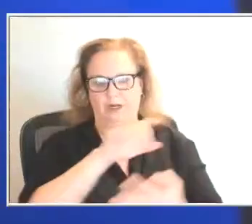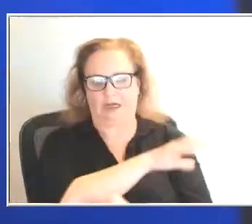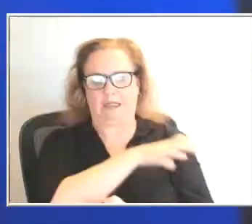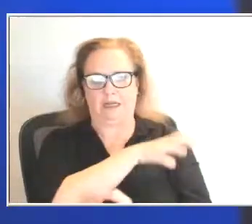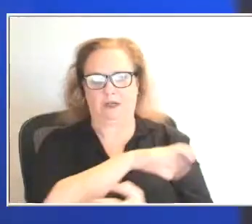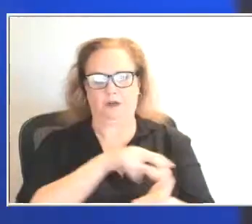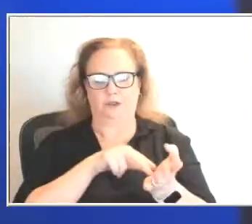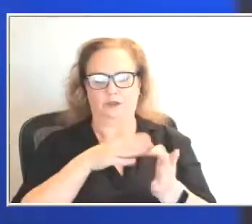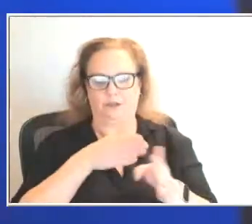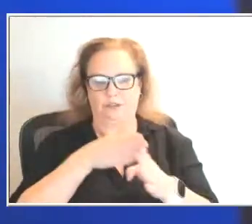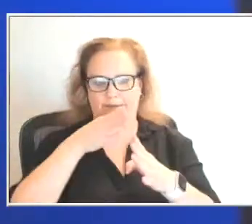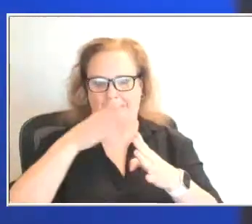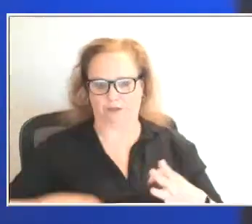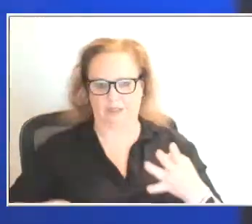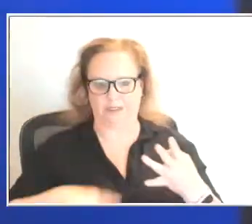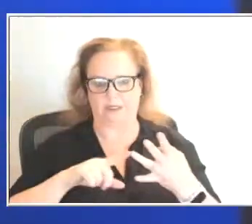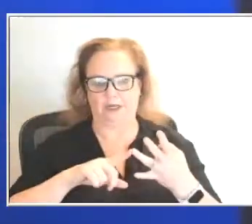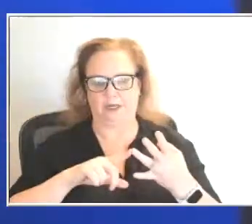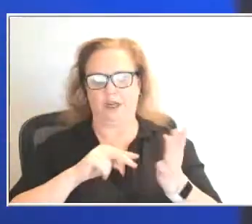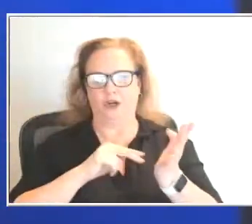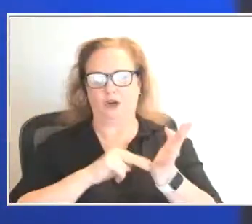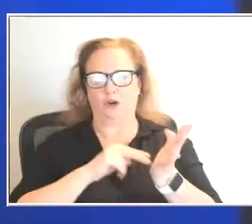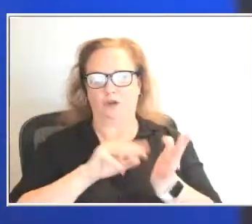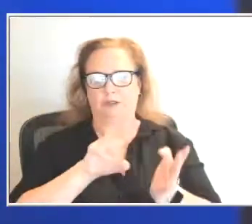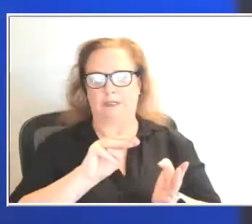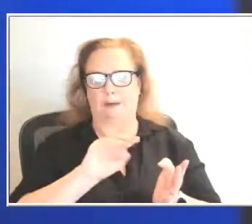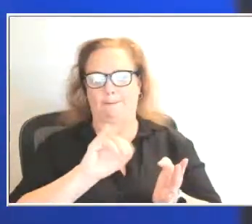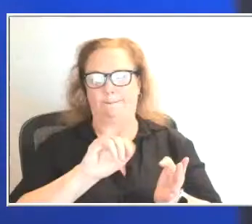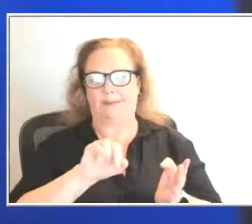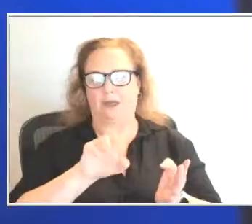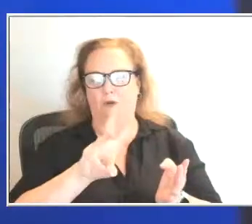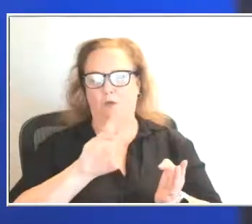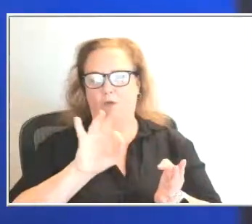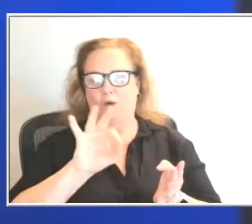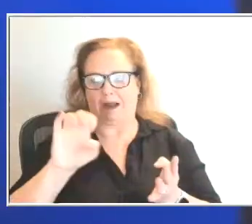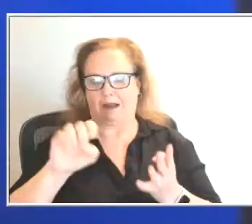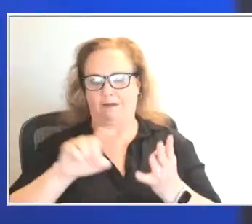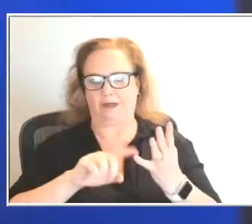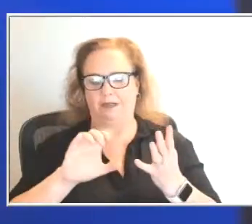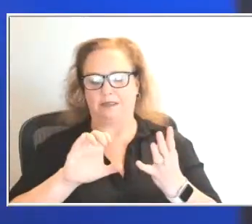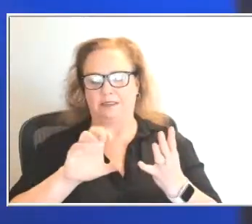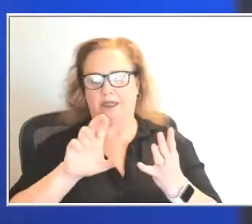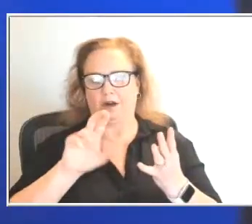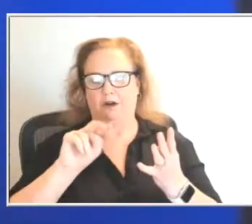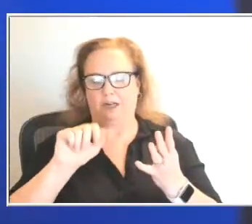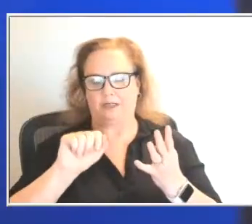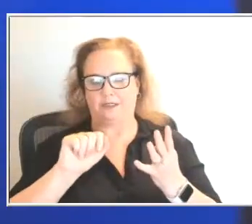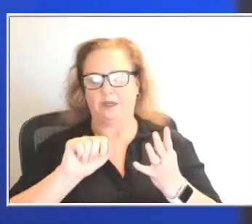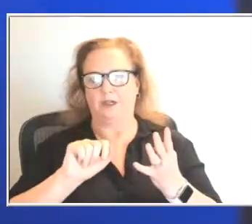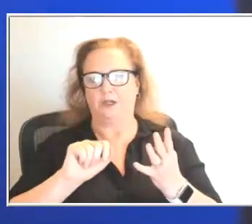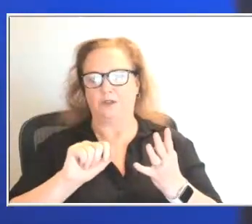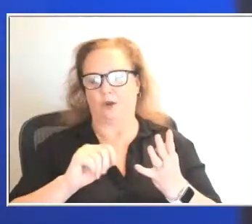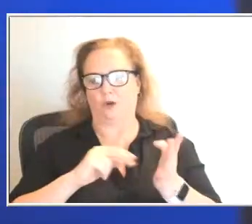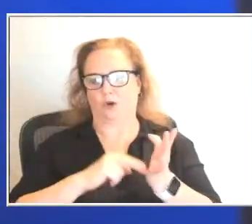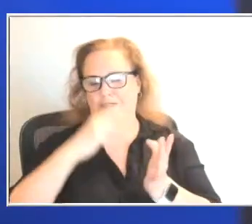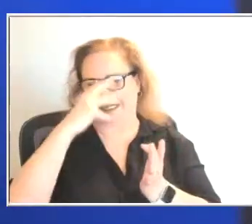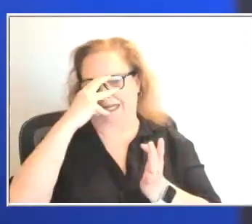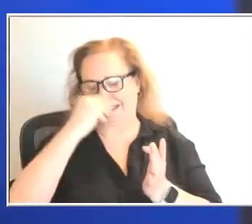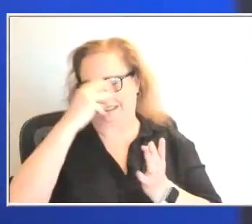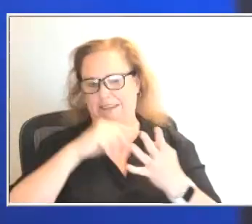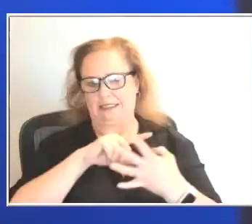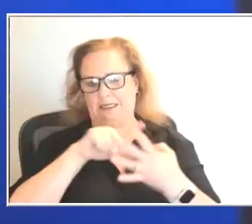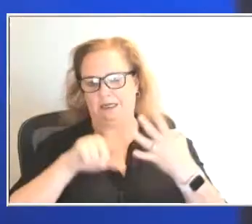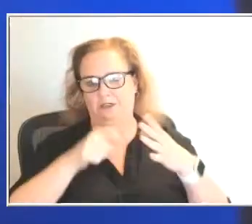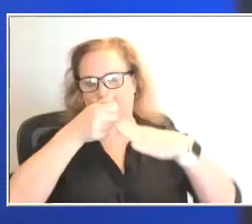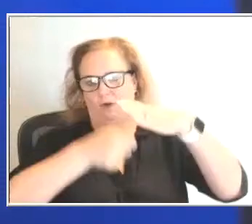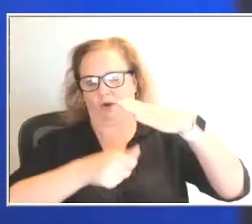me, there's nurse midwives, and then there's the CRNAs, so nurse anesthetists. So we're all under the